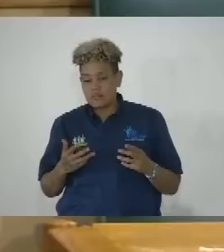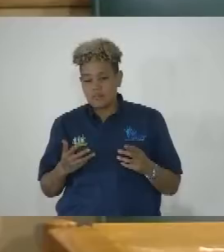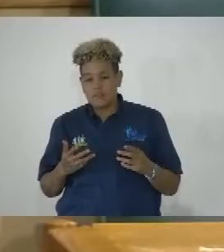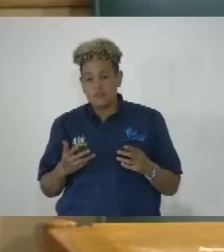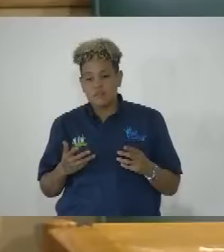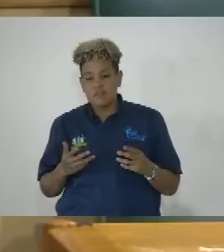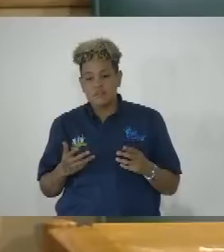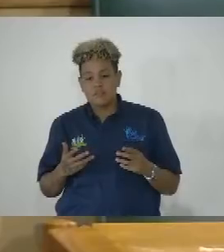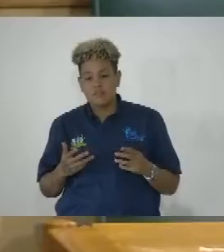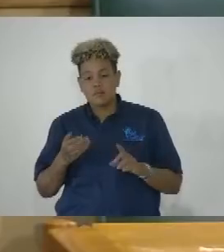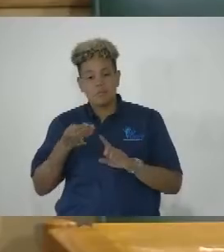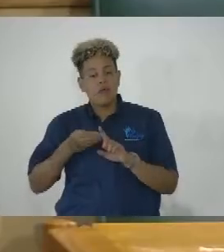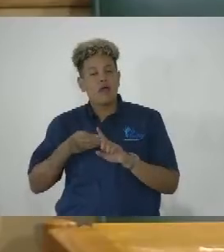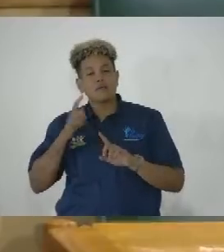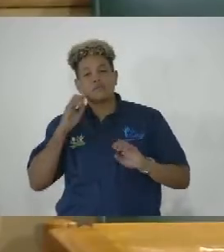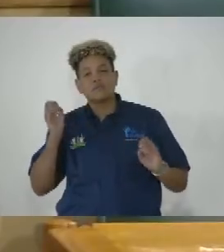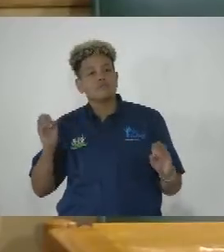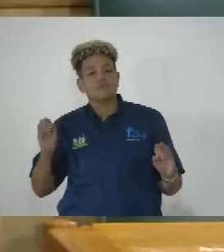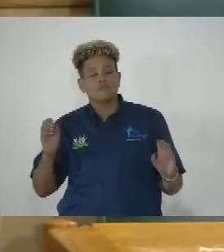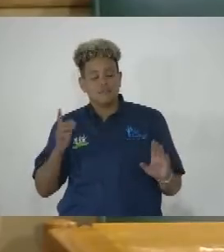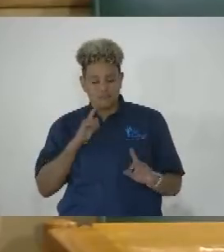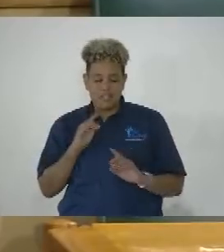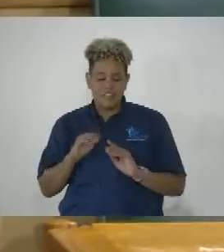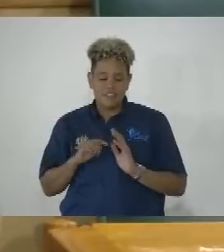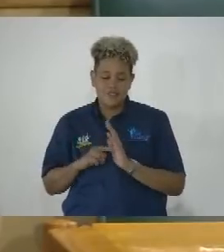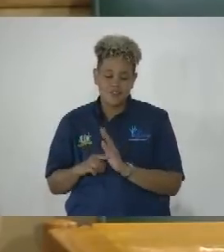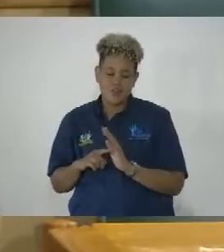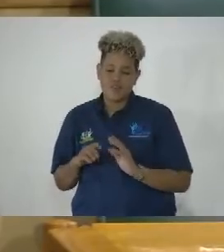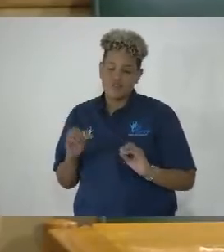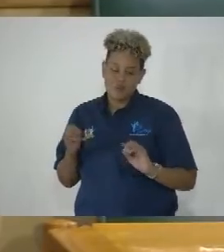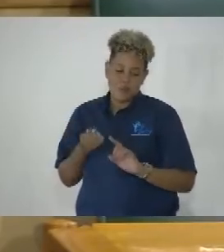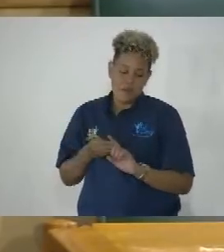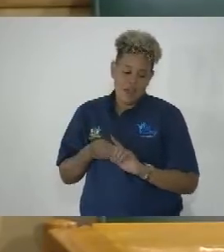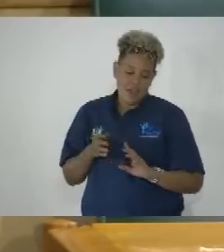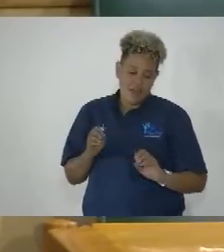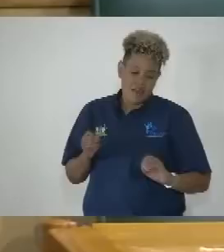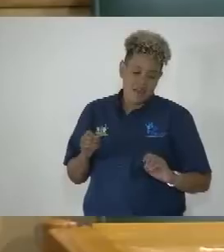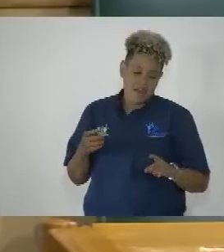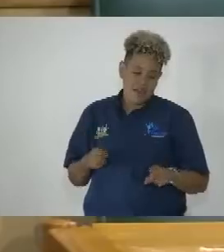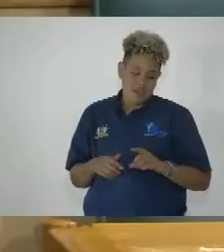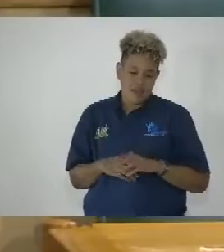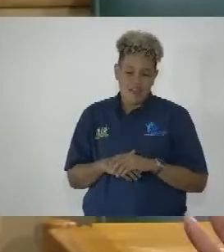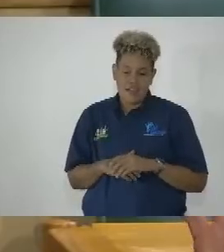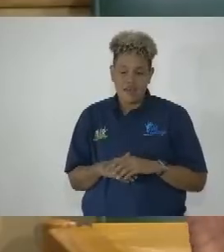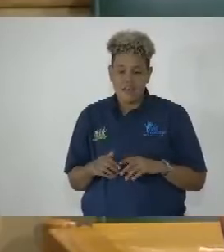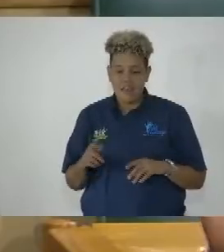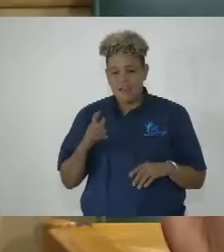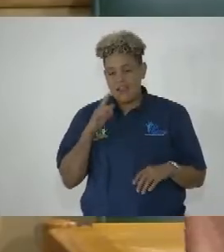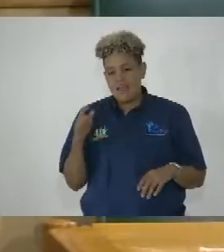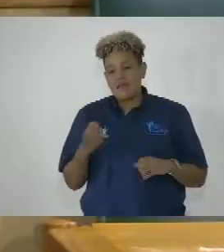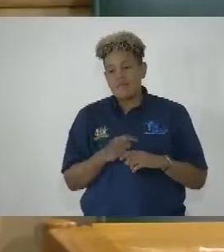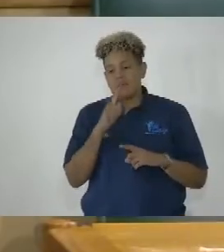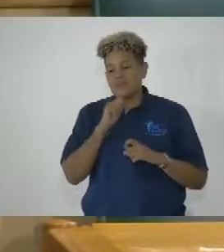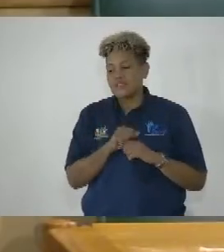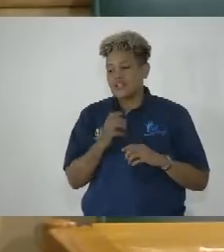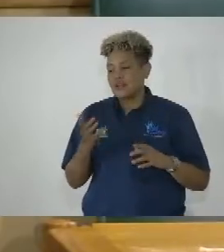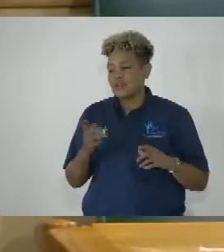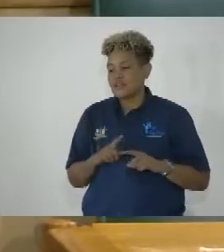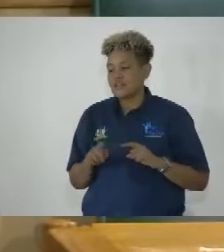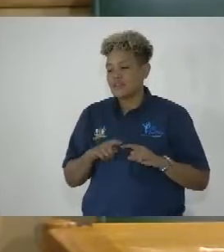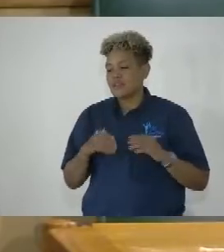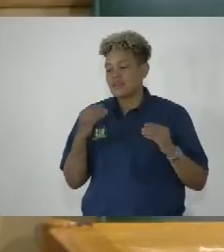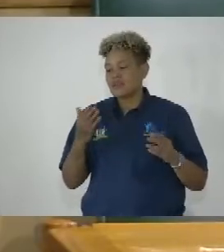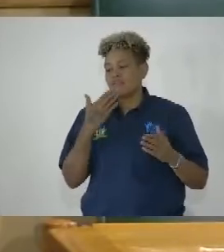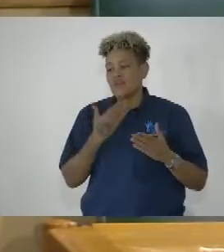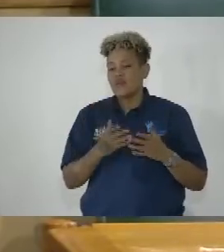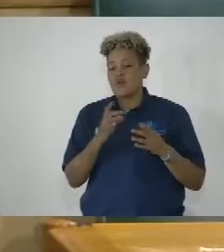facade of impartiality. At least a pretense of impartiality. At least, it may be genuine, but at least, at